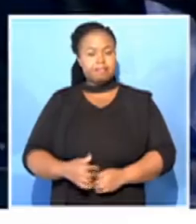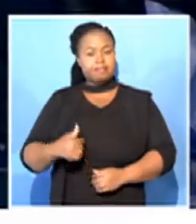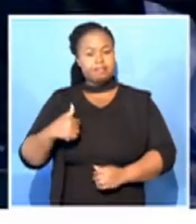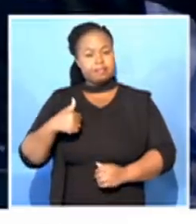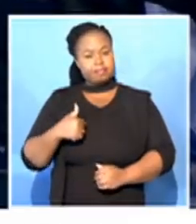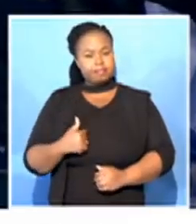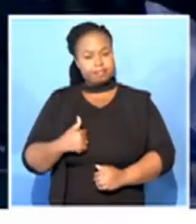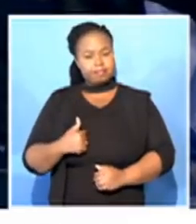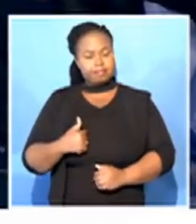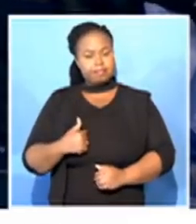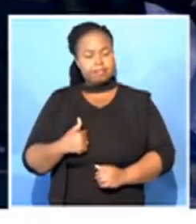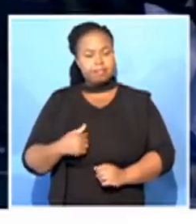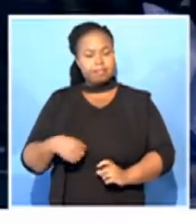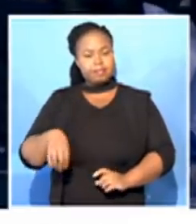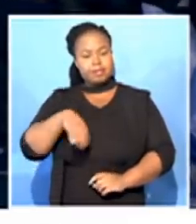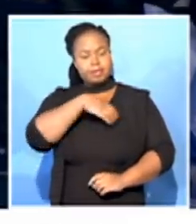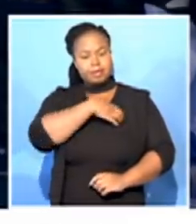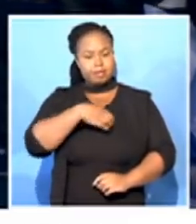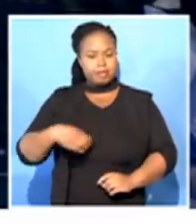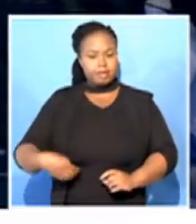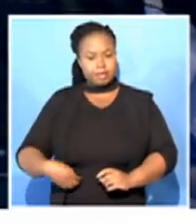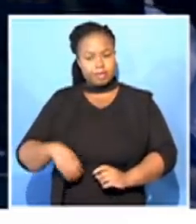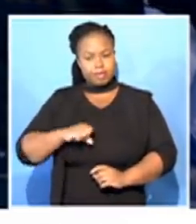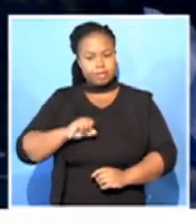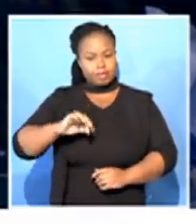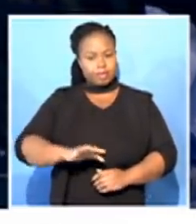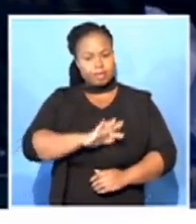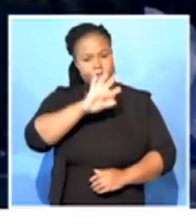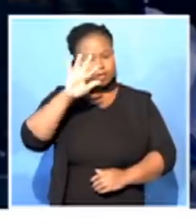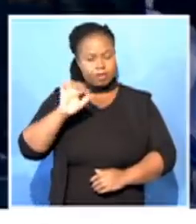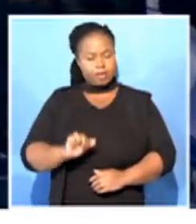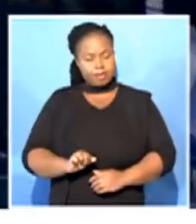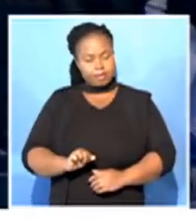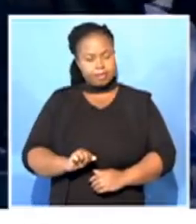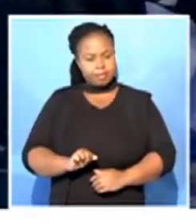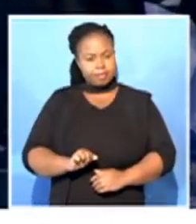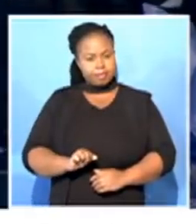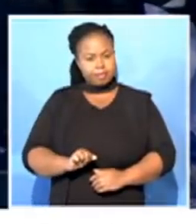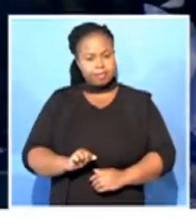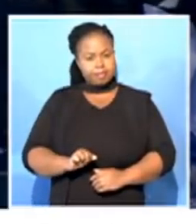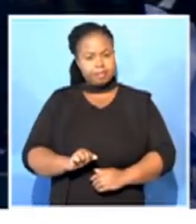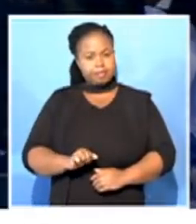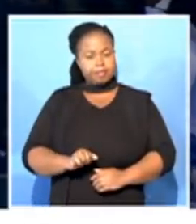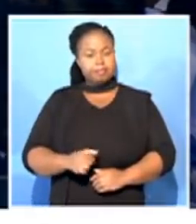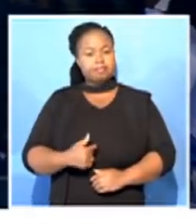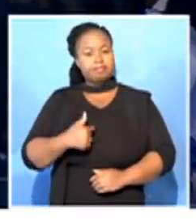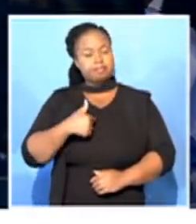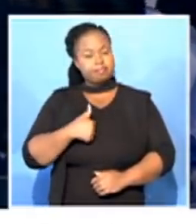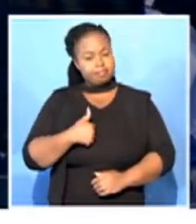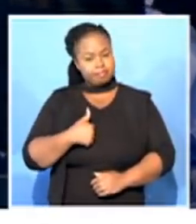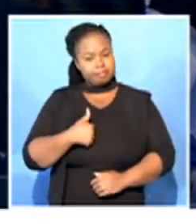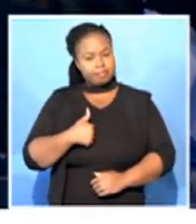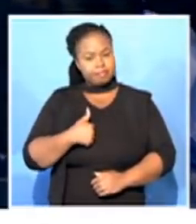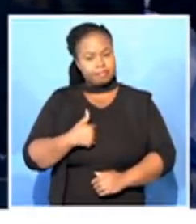Republic of South Africa, I assume as President of the Republic of South Africa,